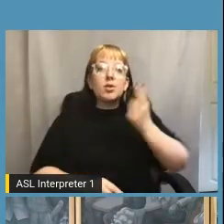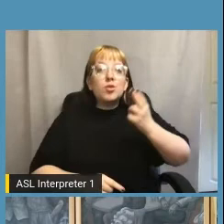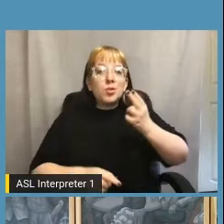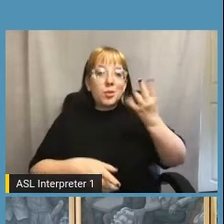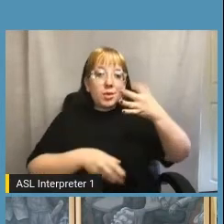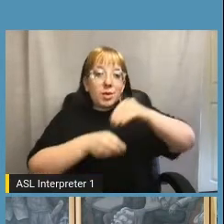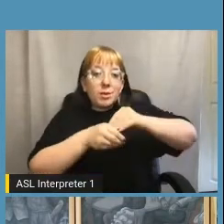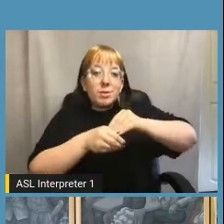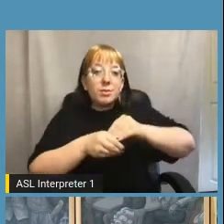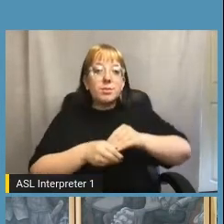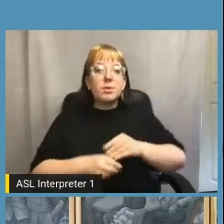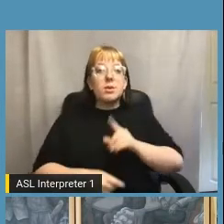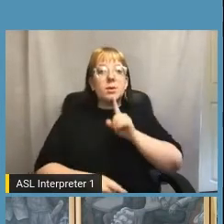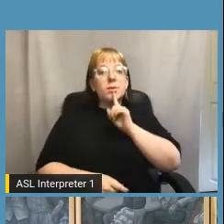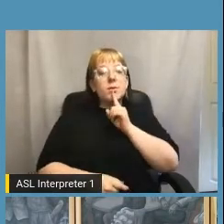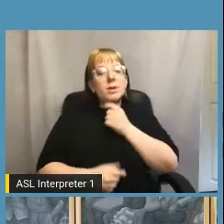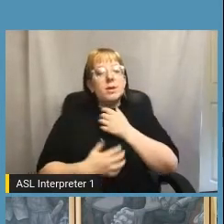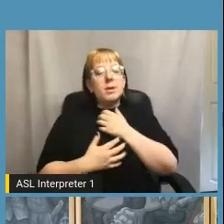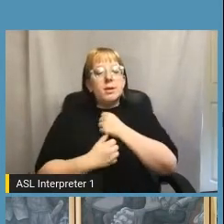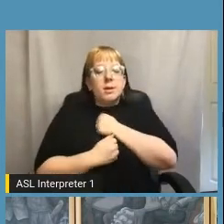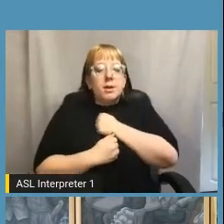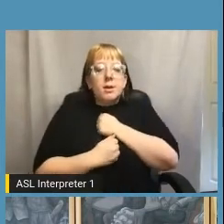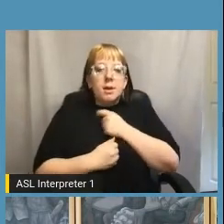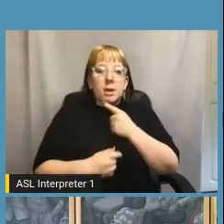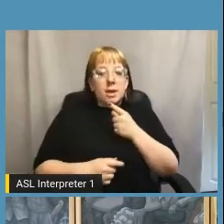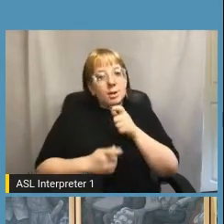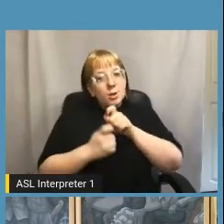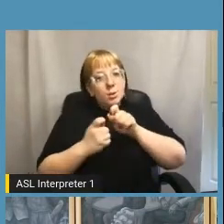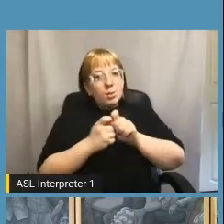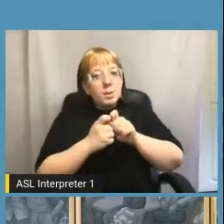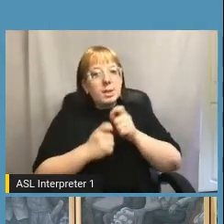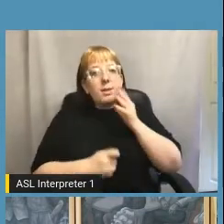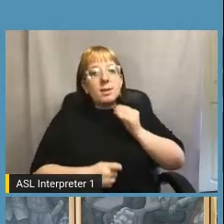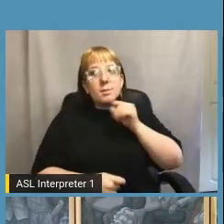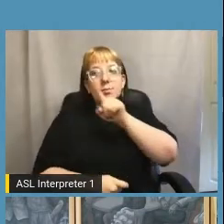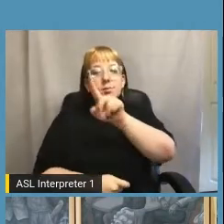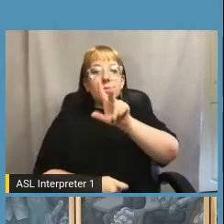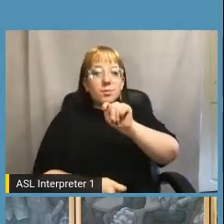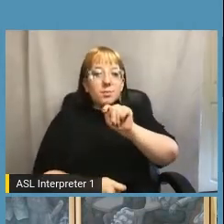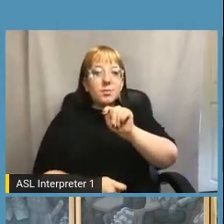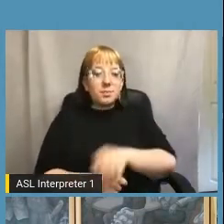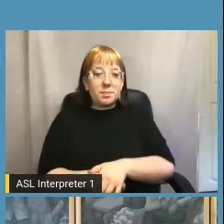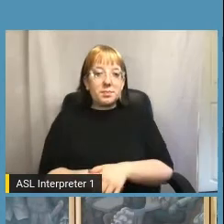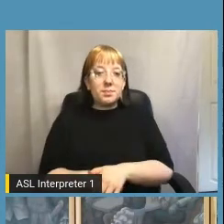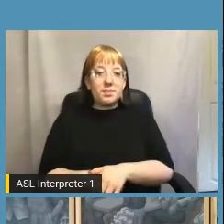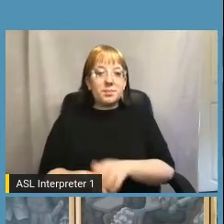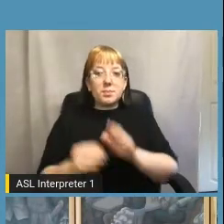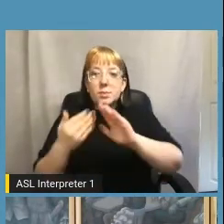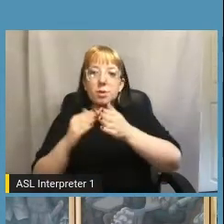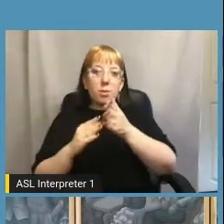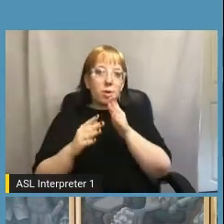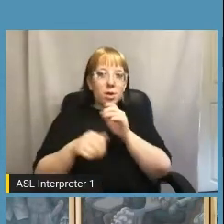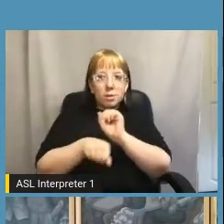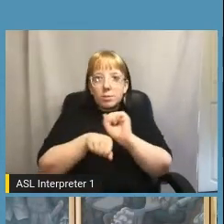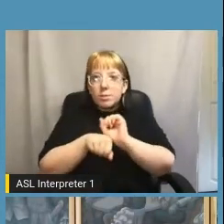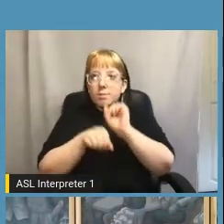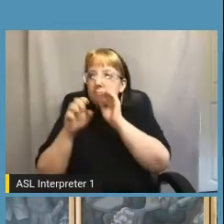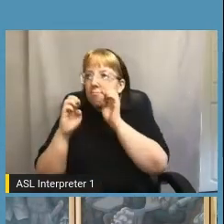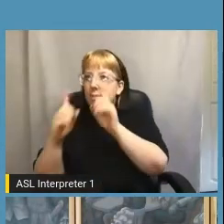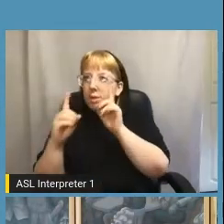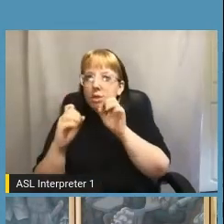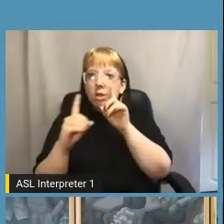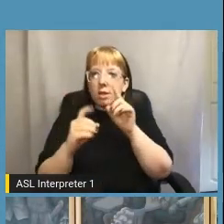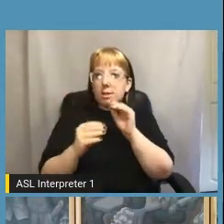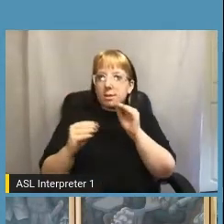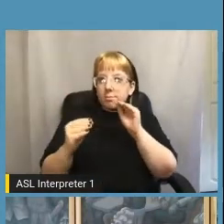an inclusive understanding of the Vermont experience. And in partnership with multiple communities, we work to educate the public about inequities and work to change